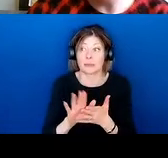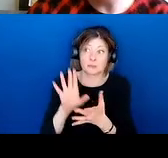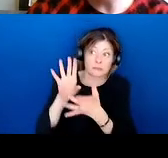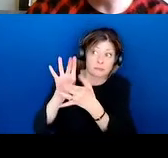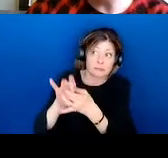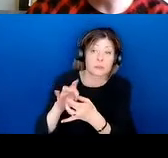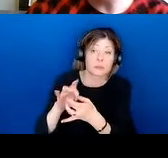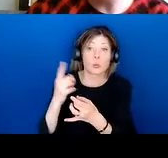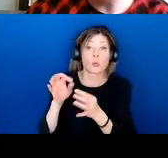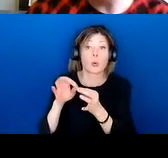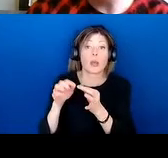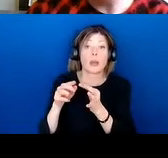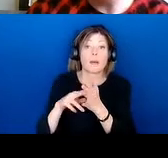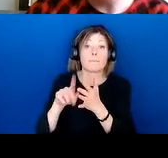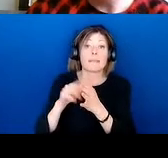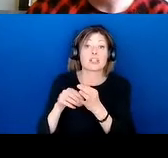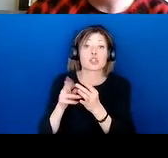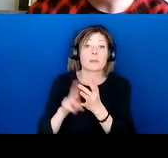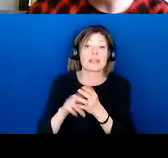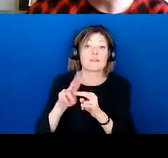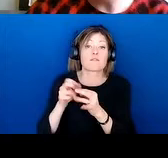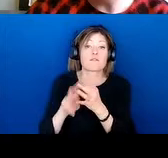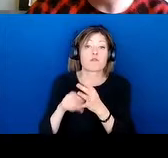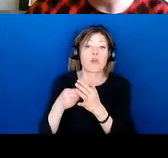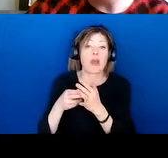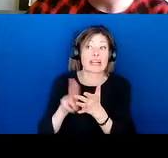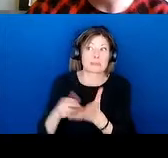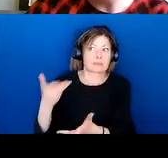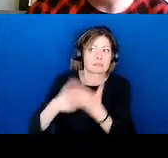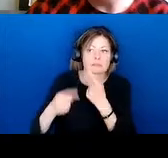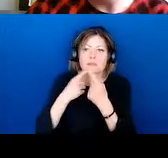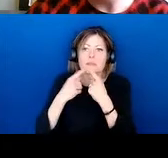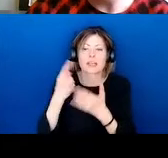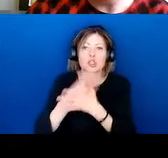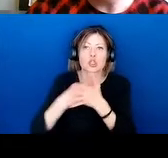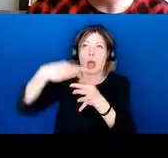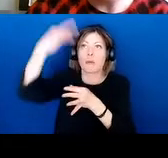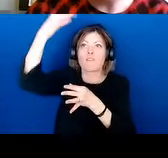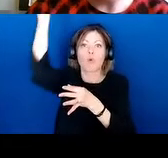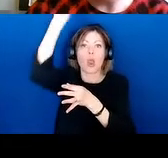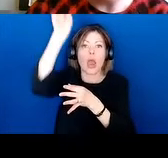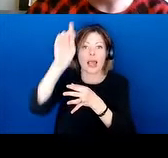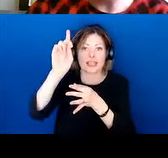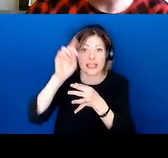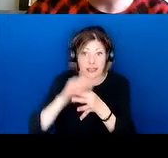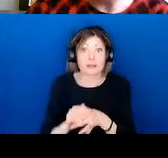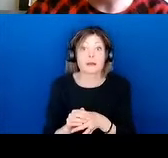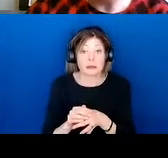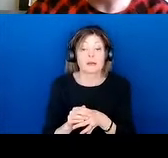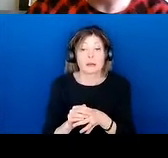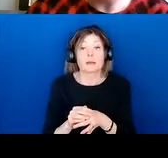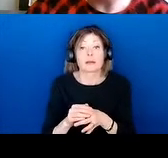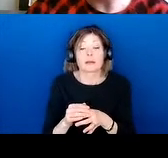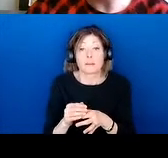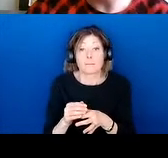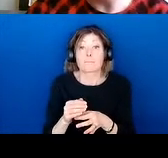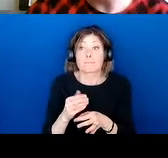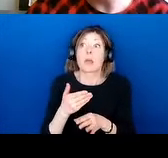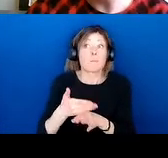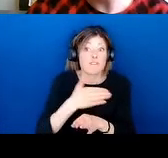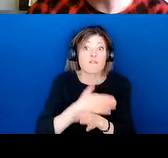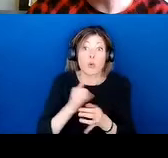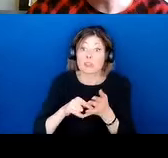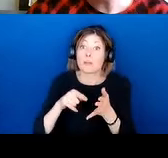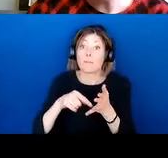conductor he had designed. And he installed one to the Gothic Tower several years before St. Paul's Cathedral got